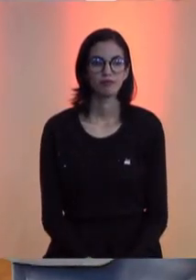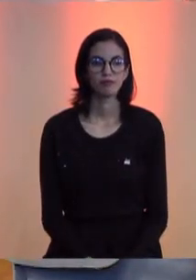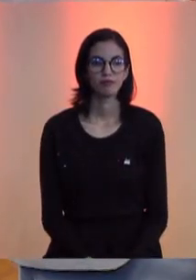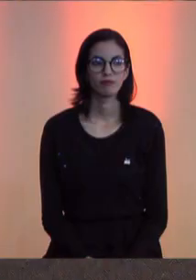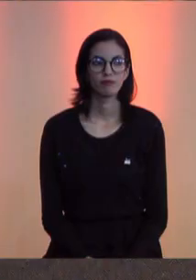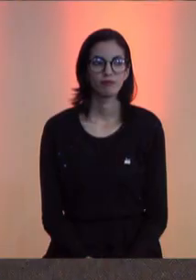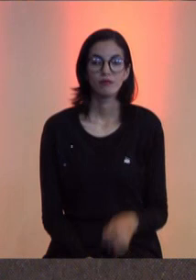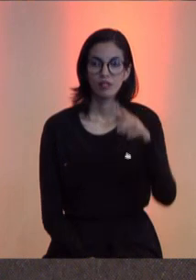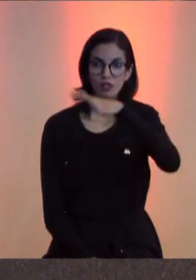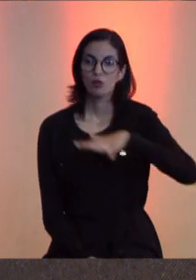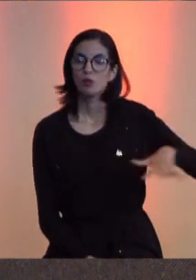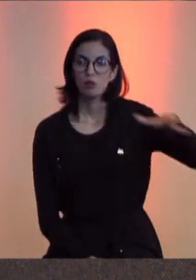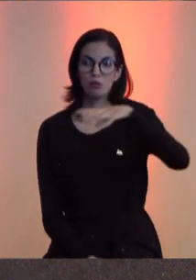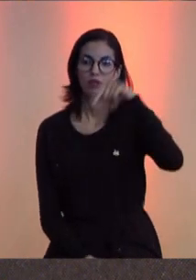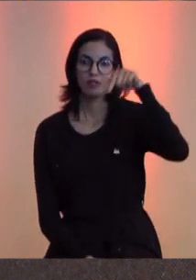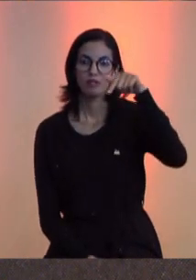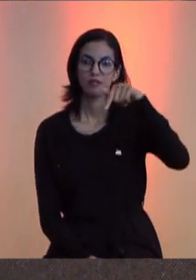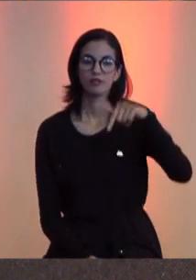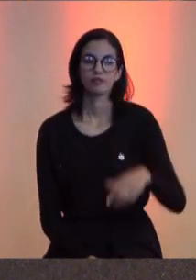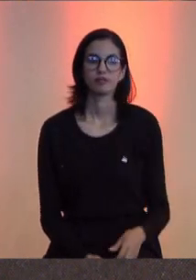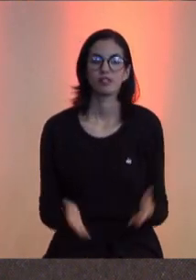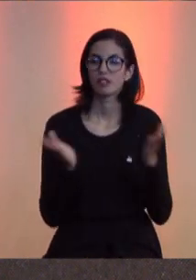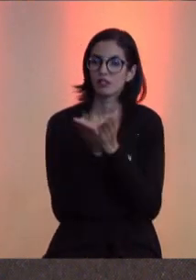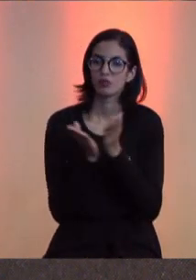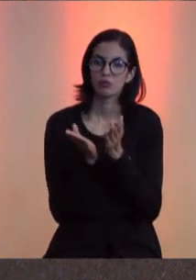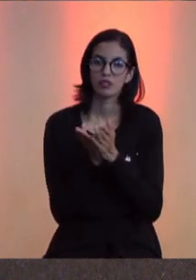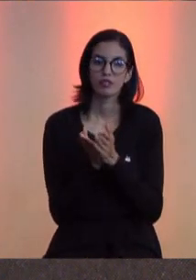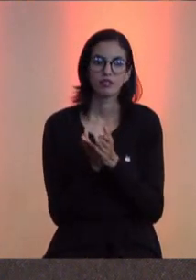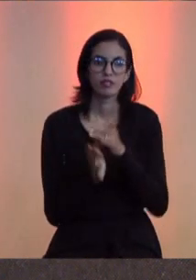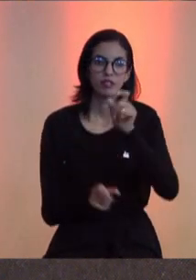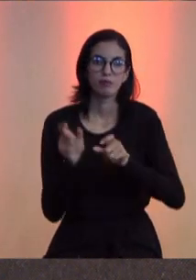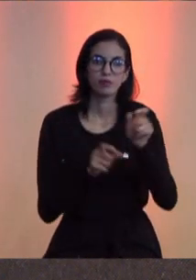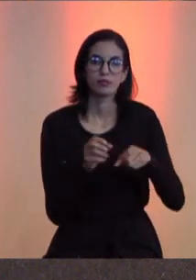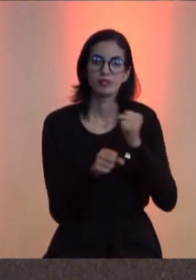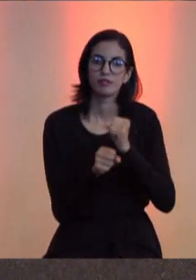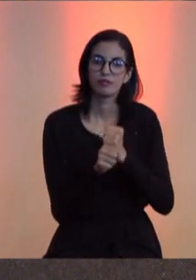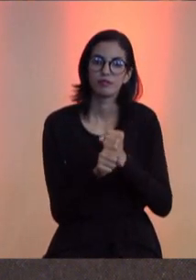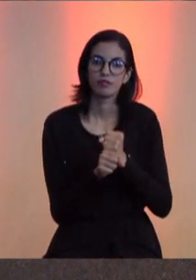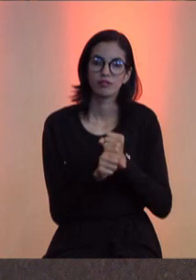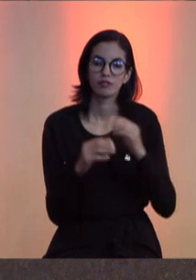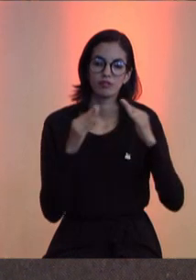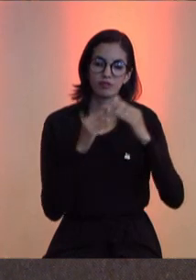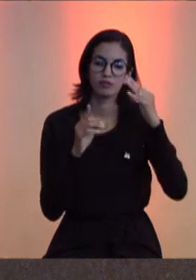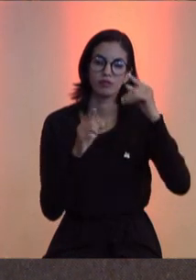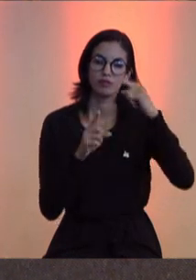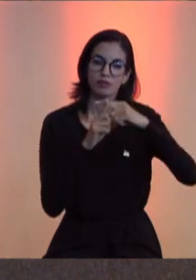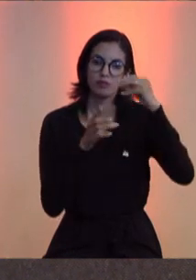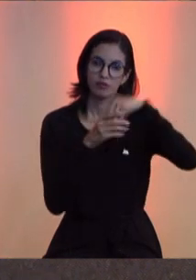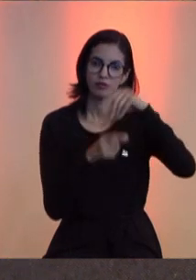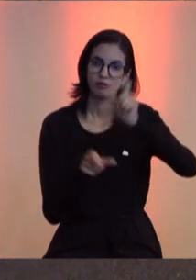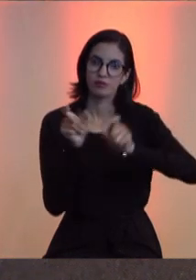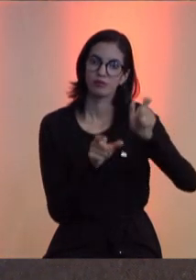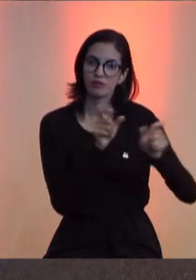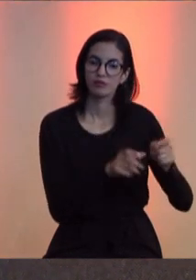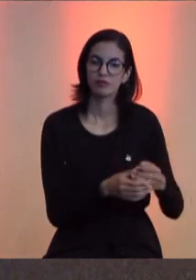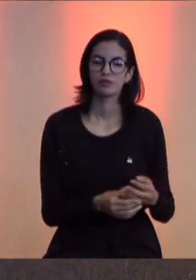este campus. I want these students. Quiero que los estudiantes, faculty members, los miembros del personal, staff members, los miembros administrativos, church members who are coming to